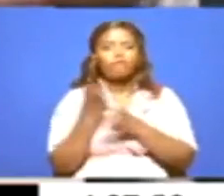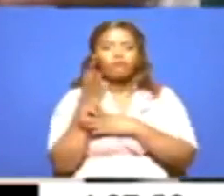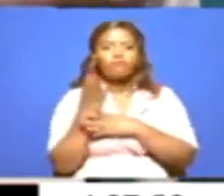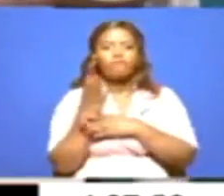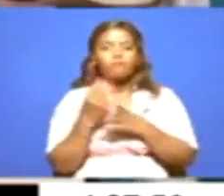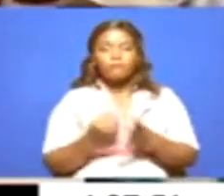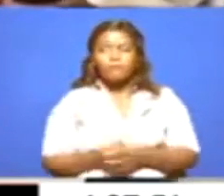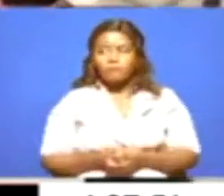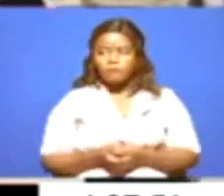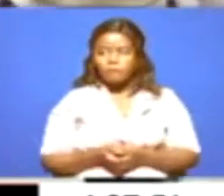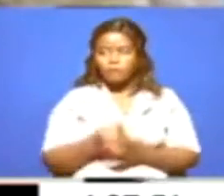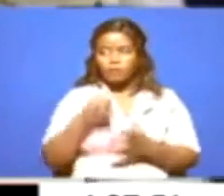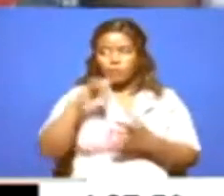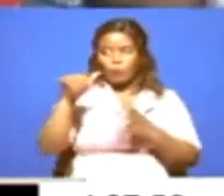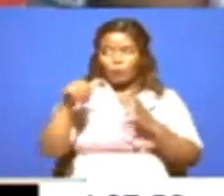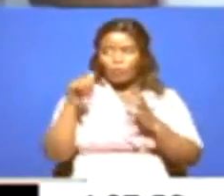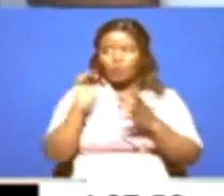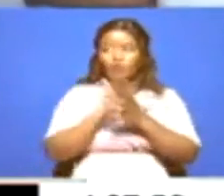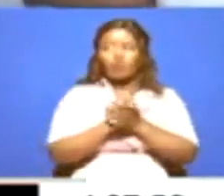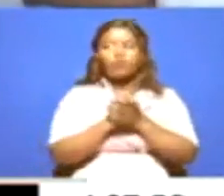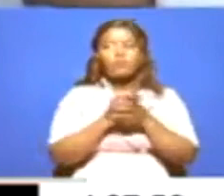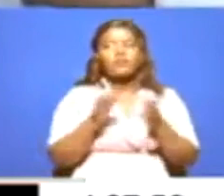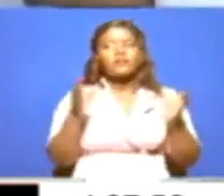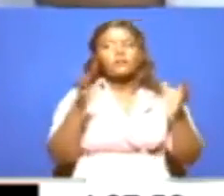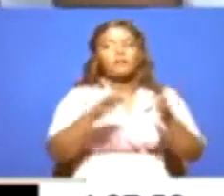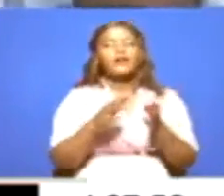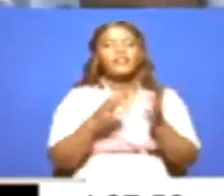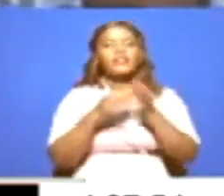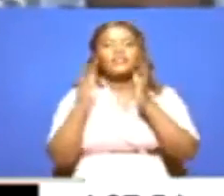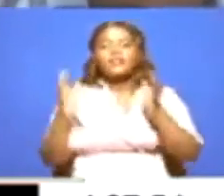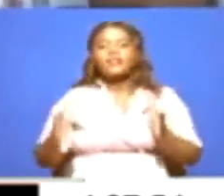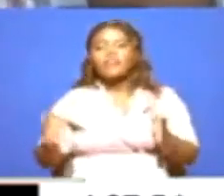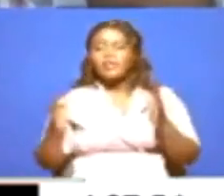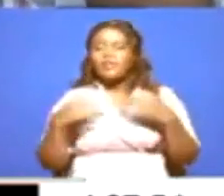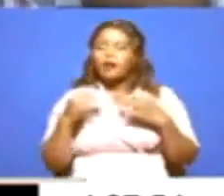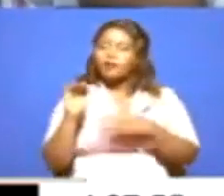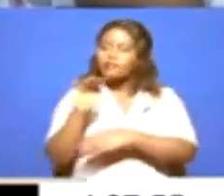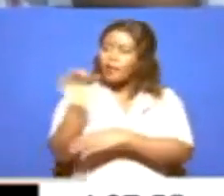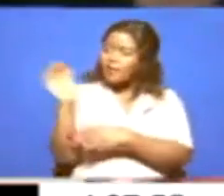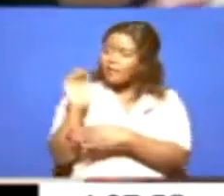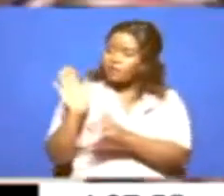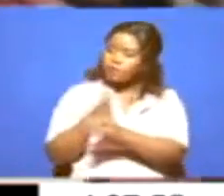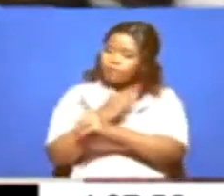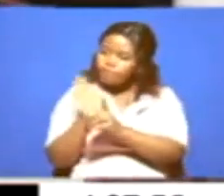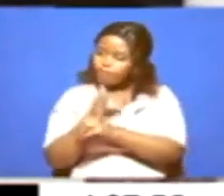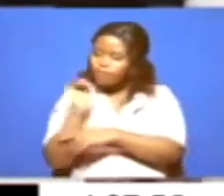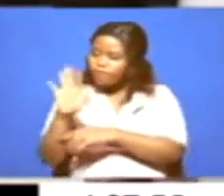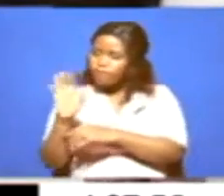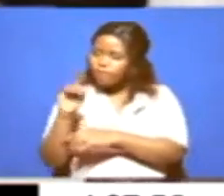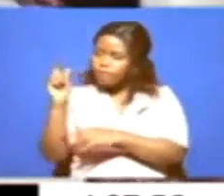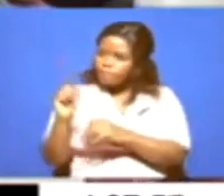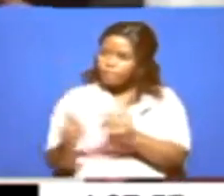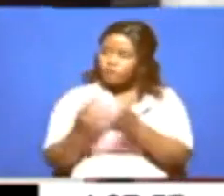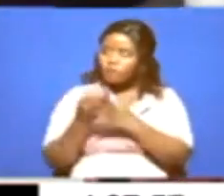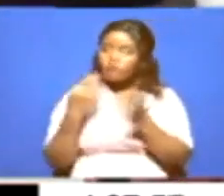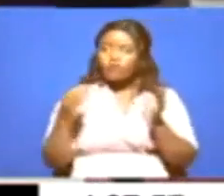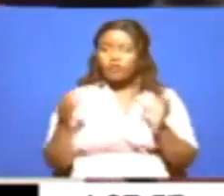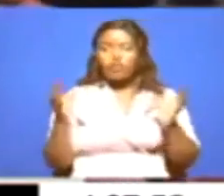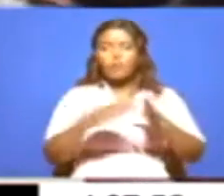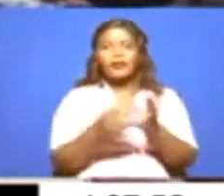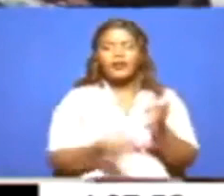The Jubilee Party legislators have moved to consolidate their strongholds ahead of the party's relaunch.